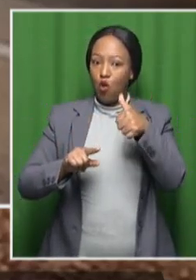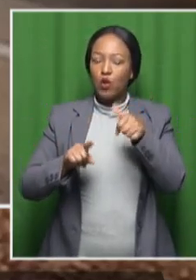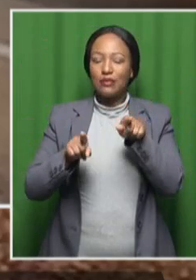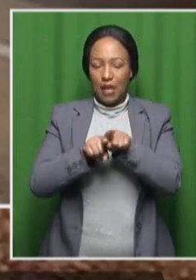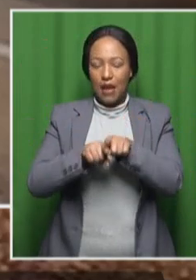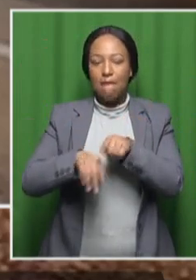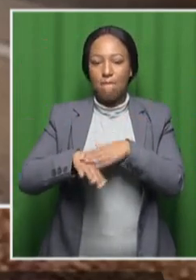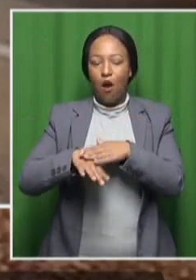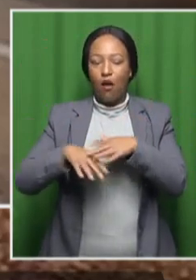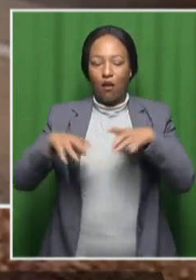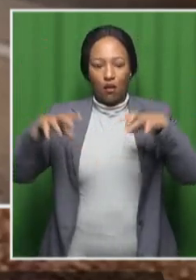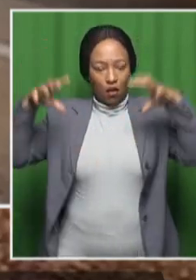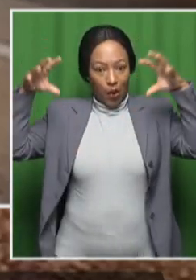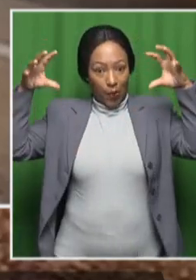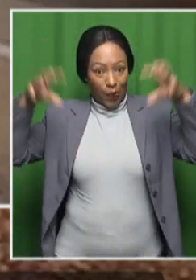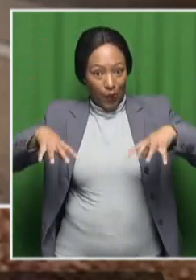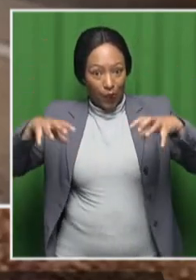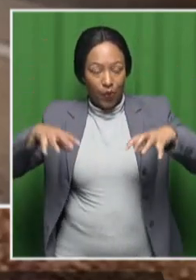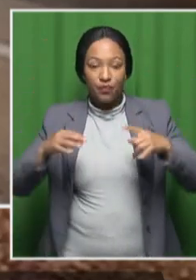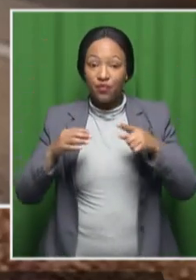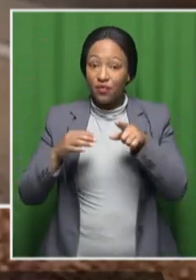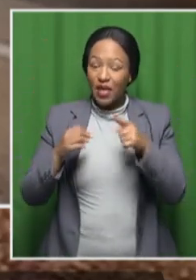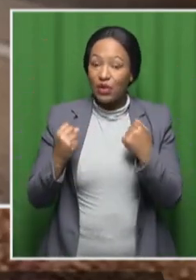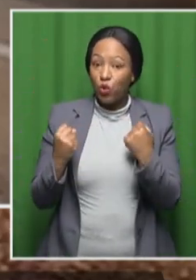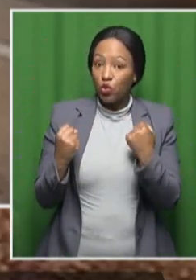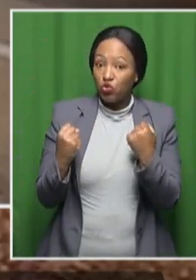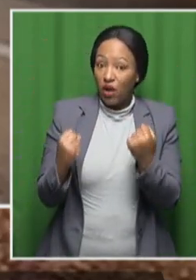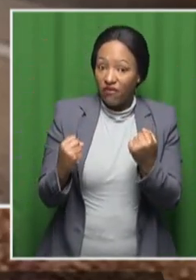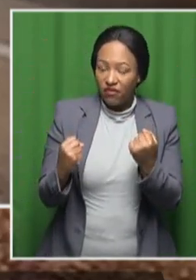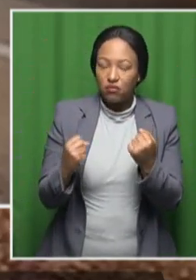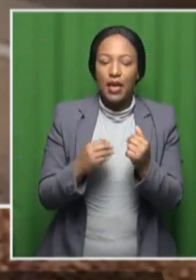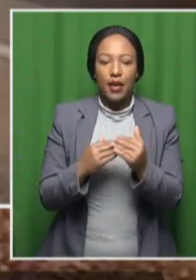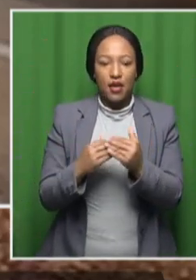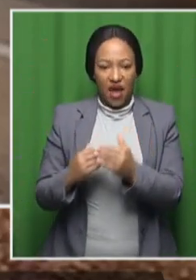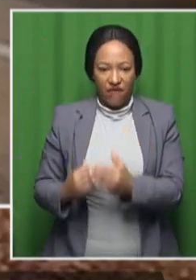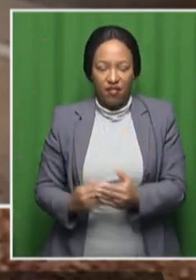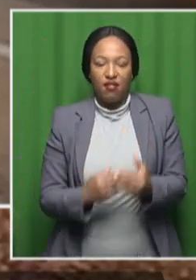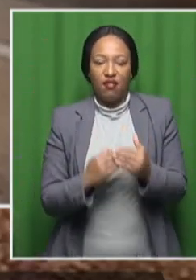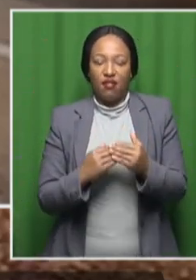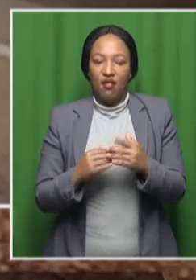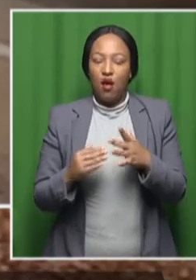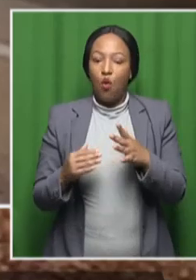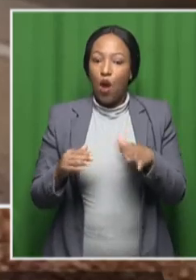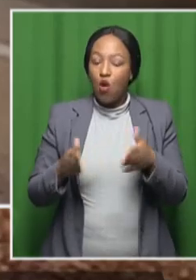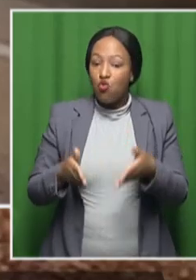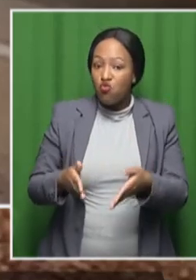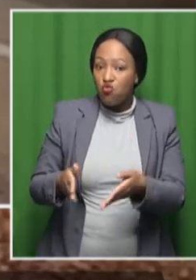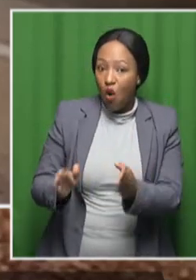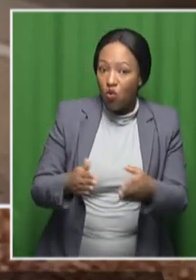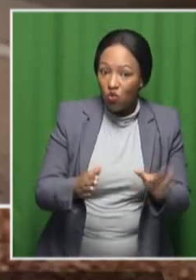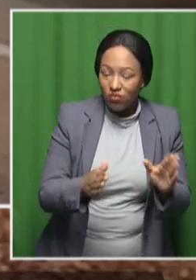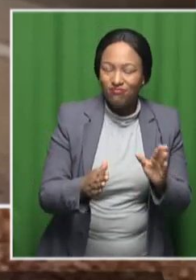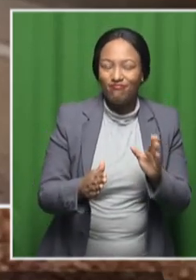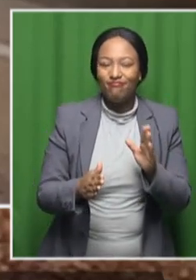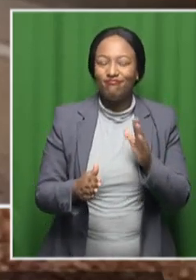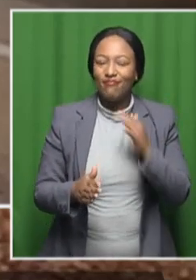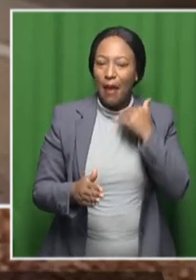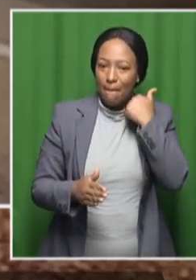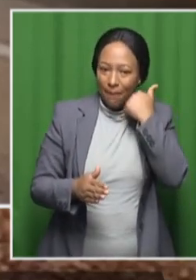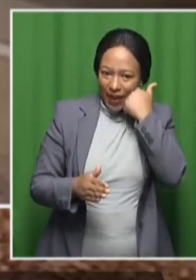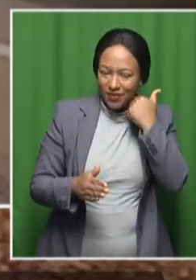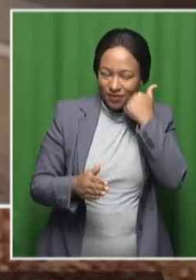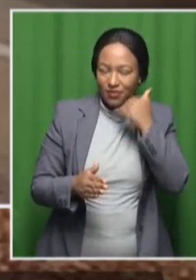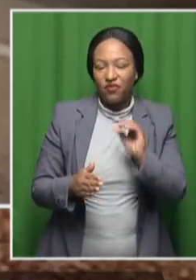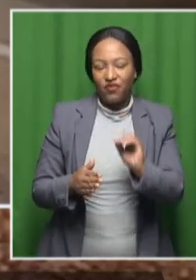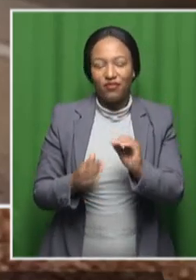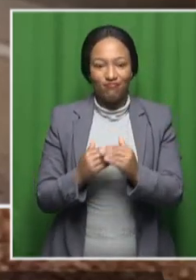come during this week, so please drive carefully, drive cautiously. Roads are wet, the rivers are overflowing, surface water and flooding